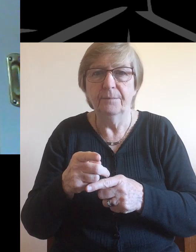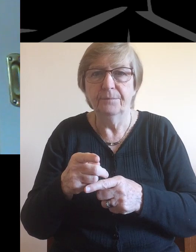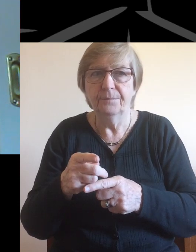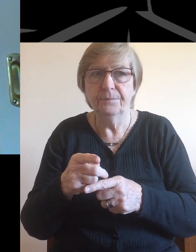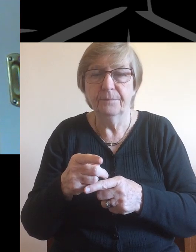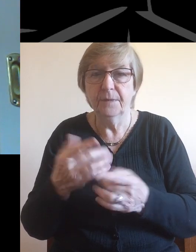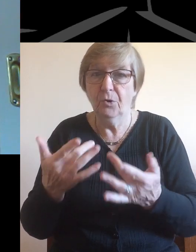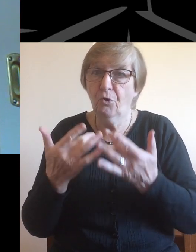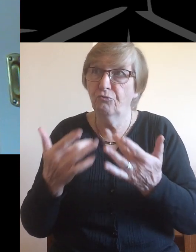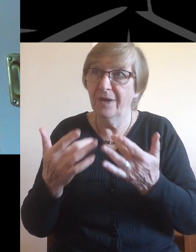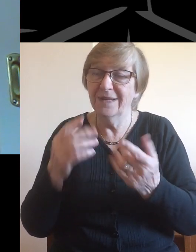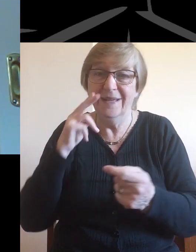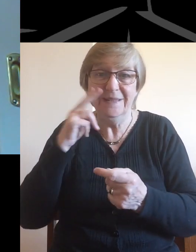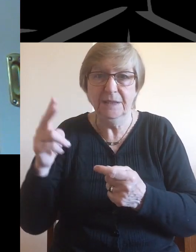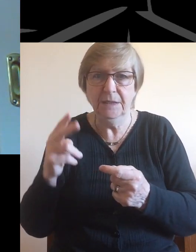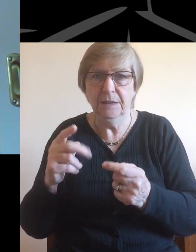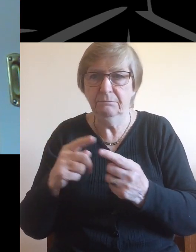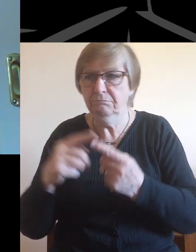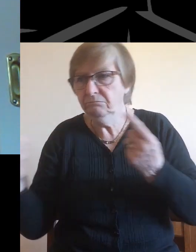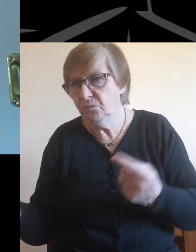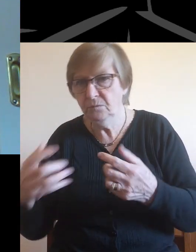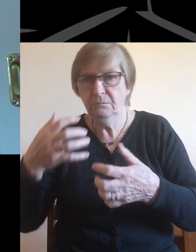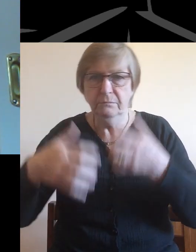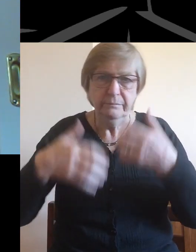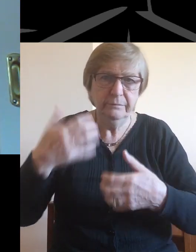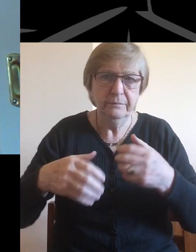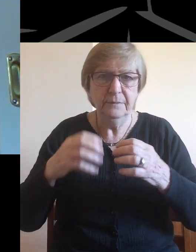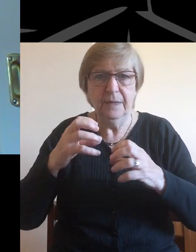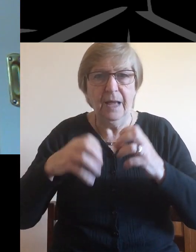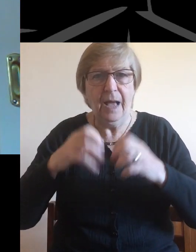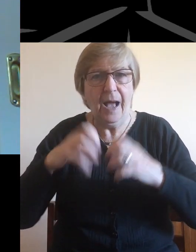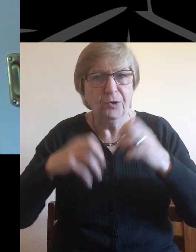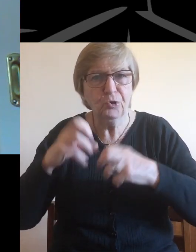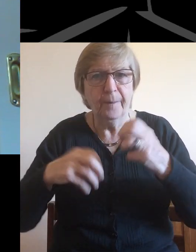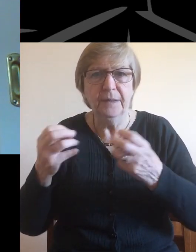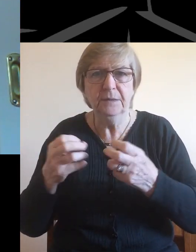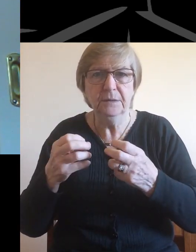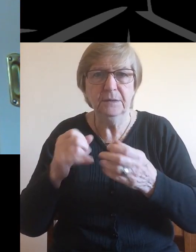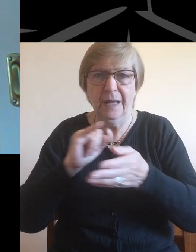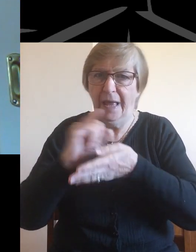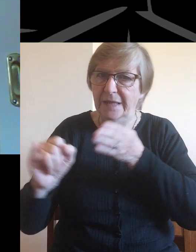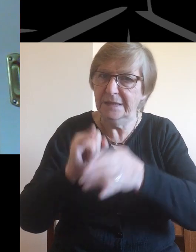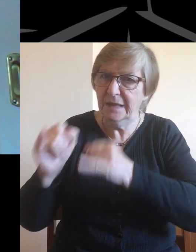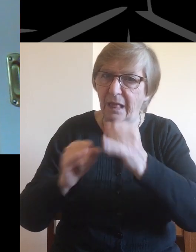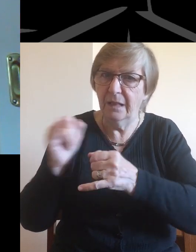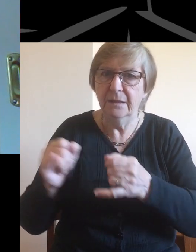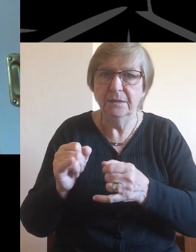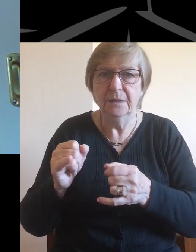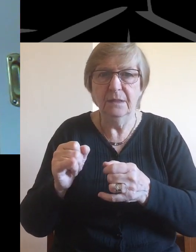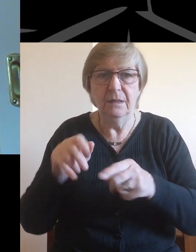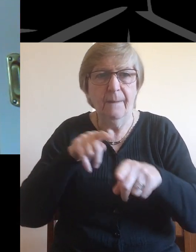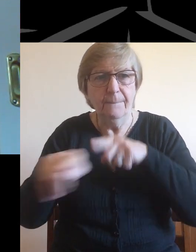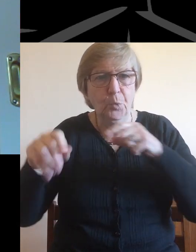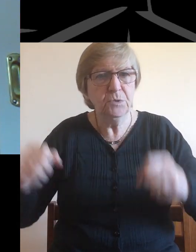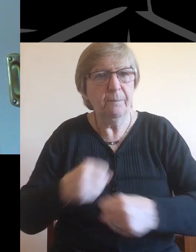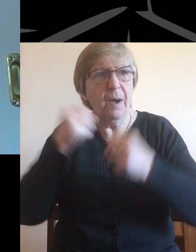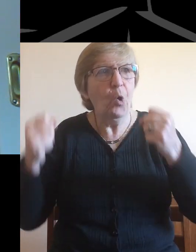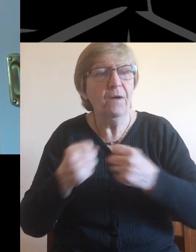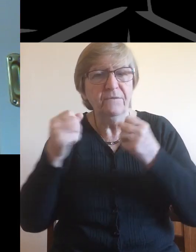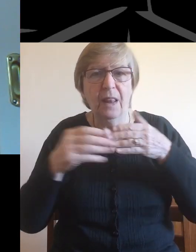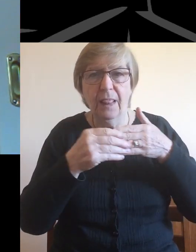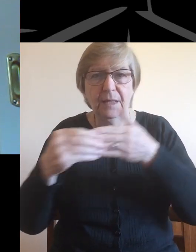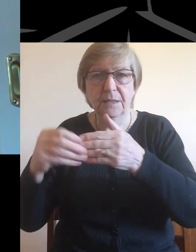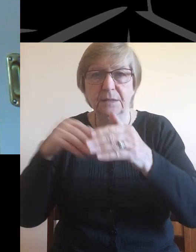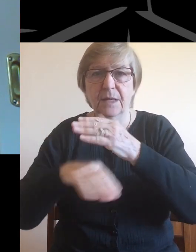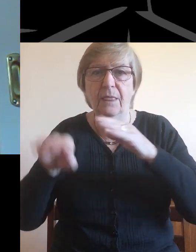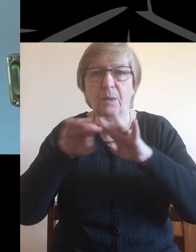Lord, we're already seeing disagreements and hearing caustic comments and insults being hurled around between the most powerful leaderships